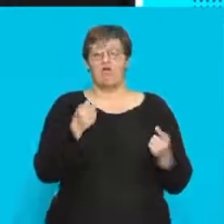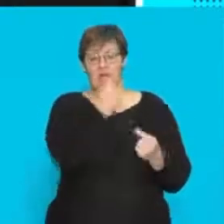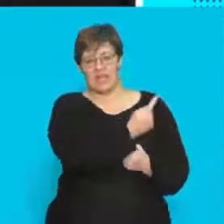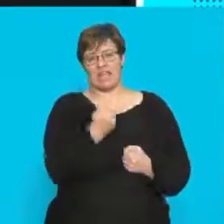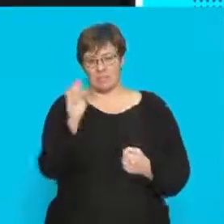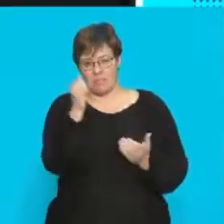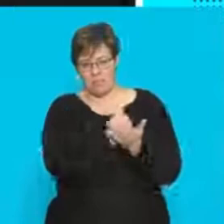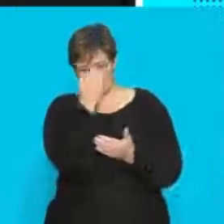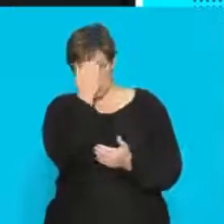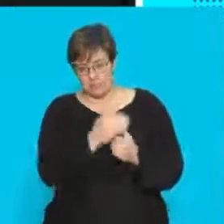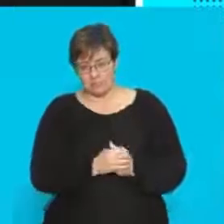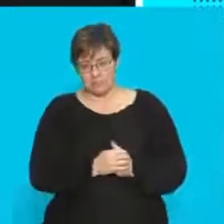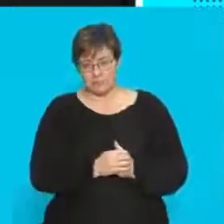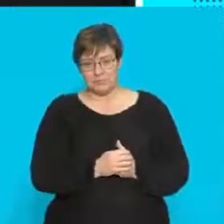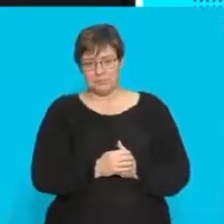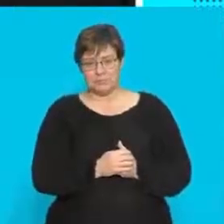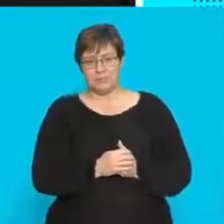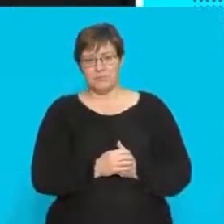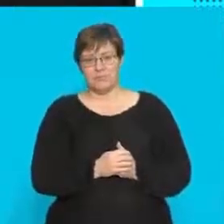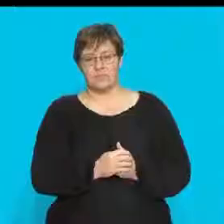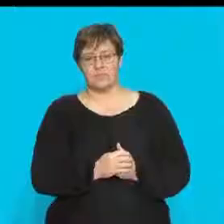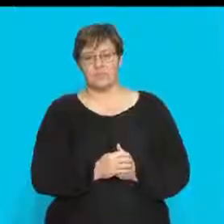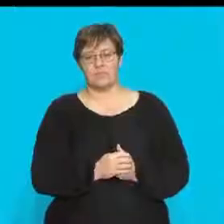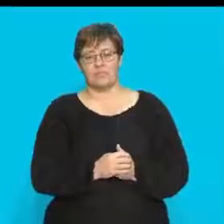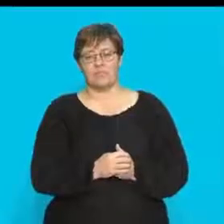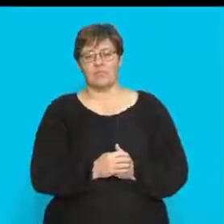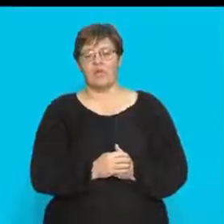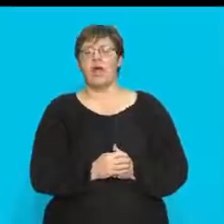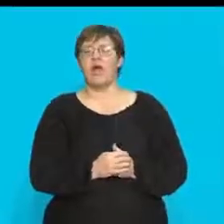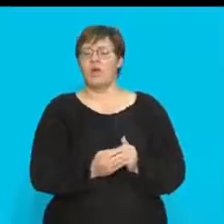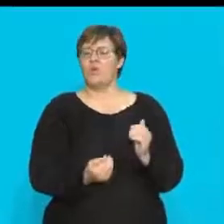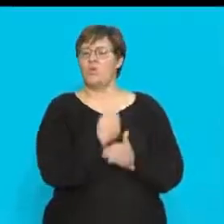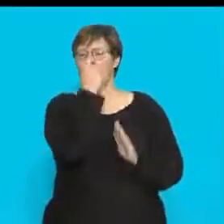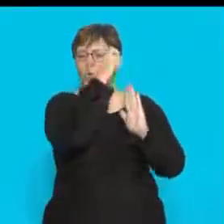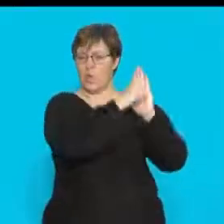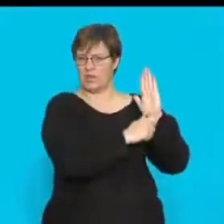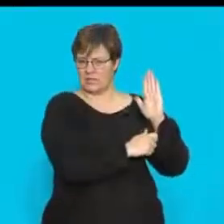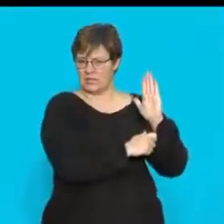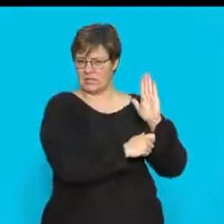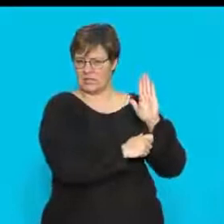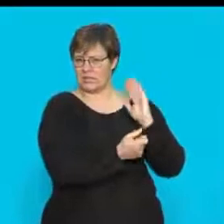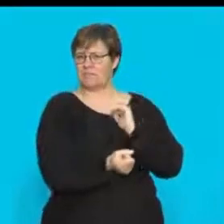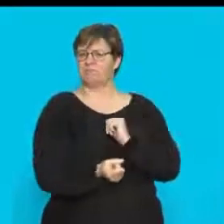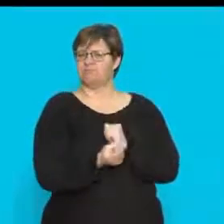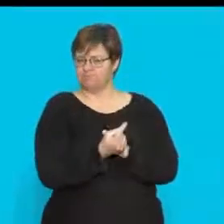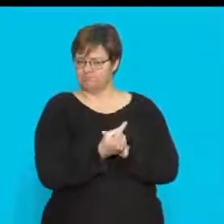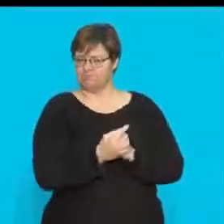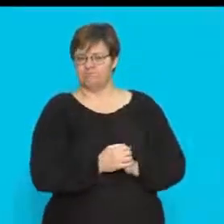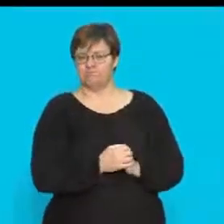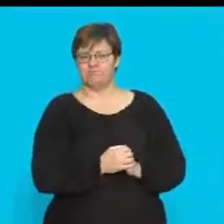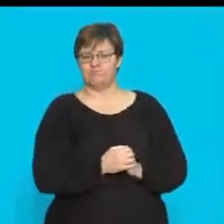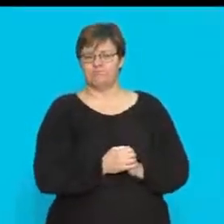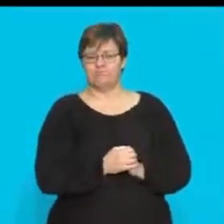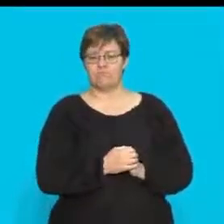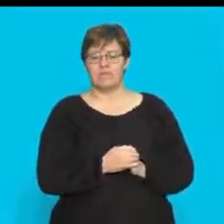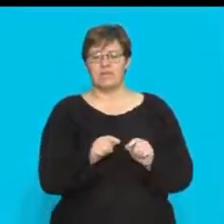the pros and the cons for each of those. Now, there's a few new words that might come